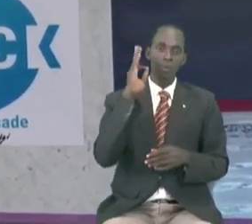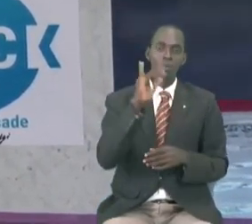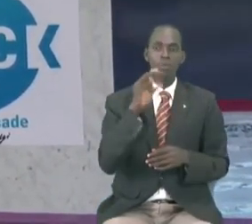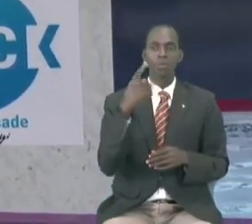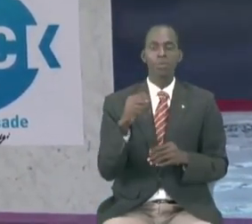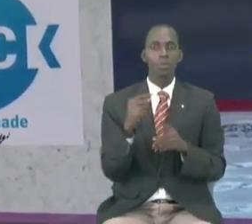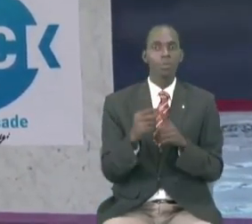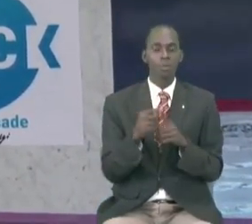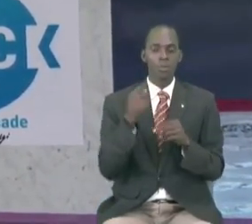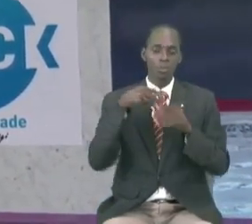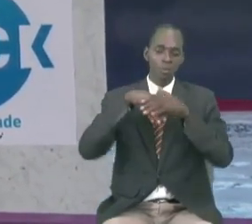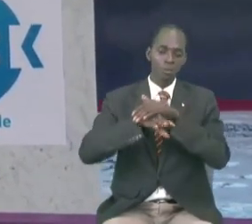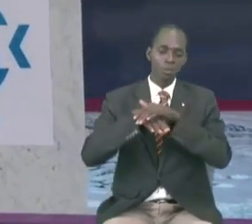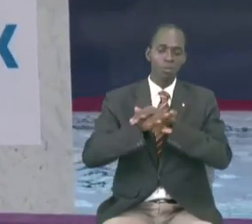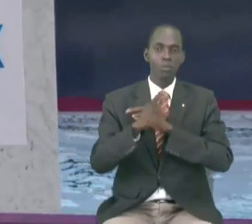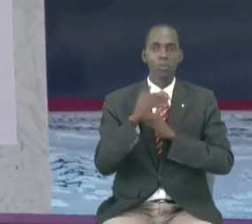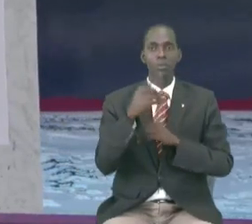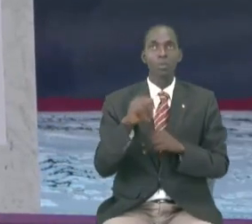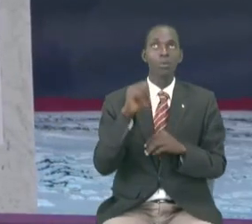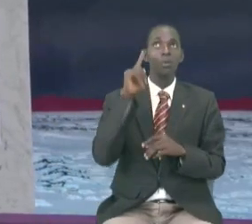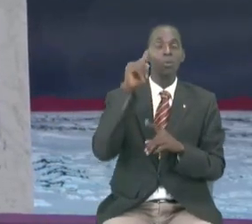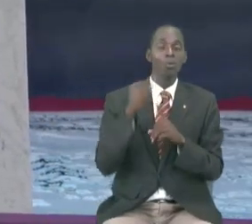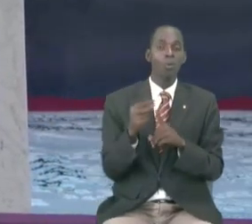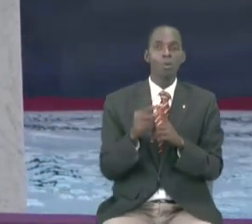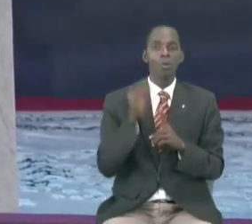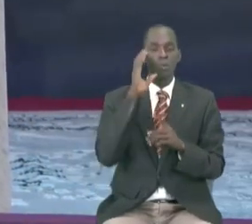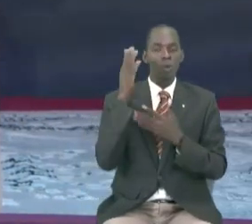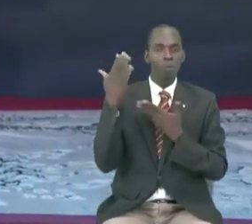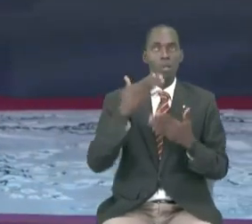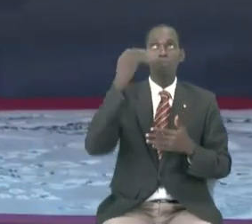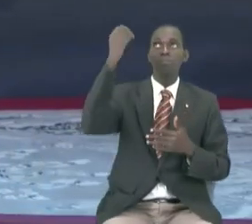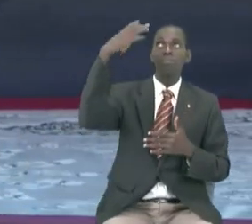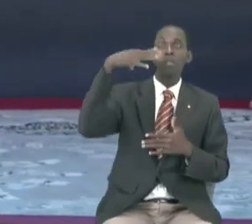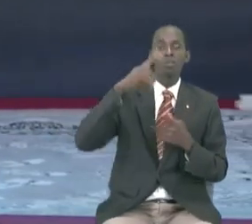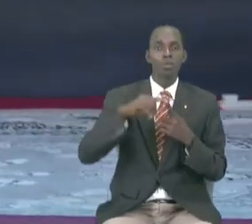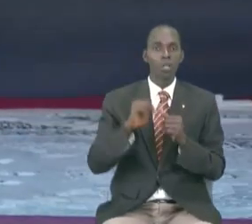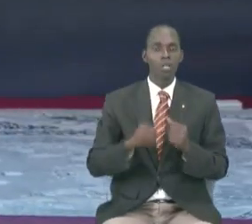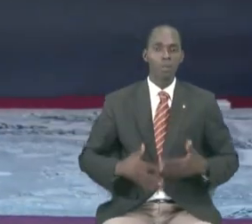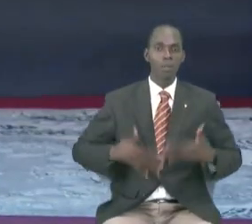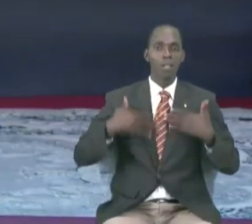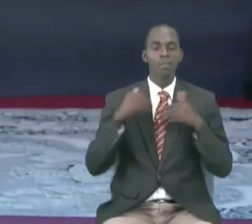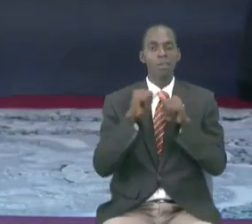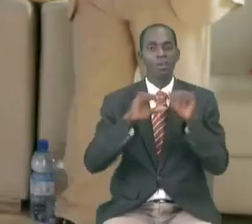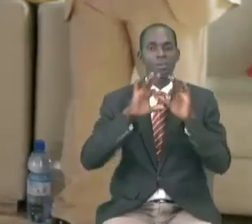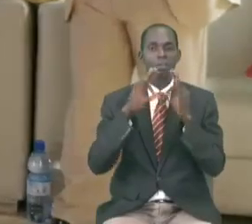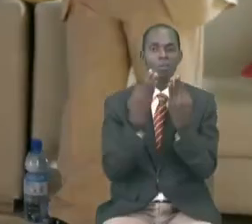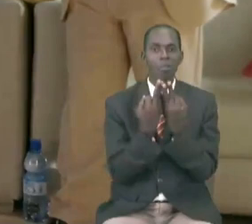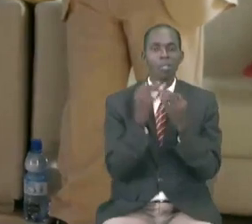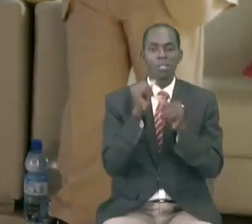family, every ministry, every church, every one of us, in Jesus'